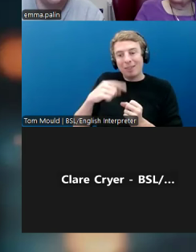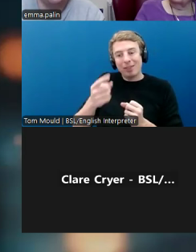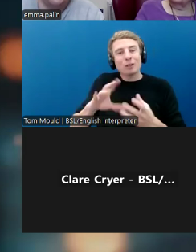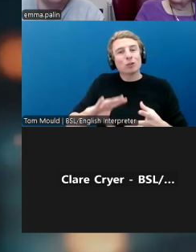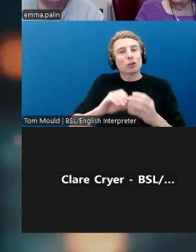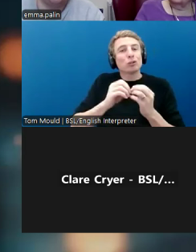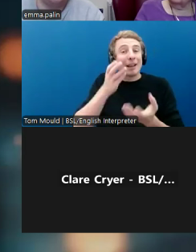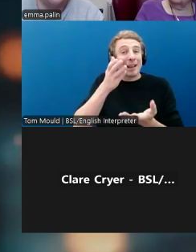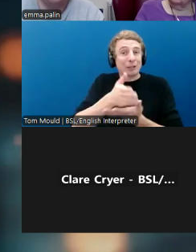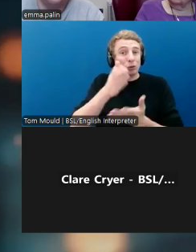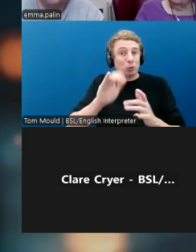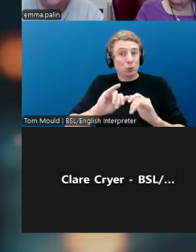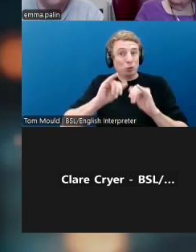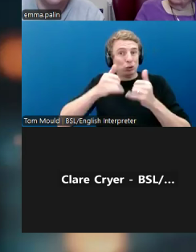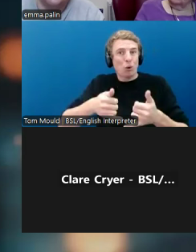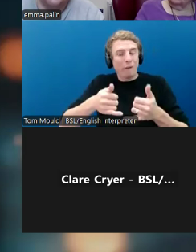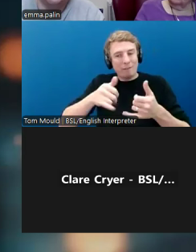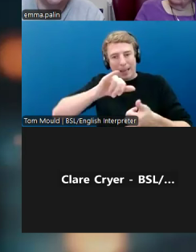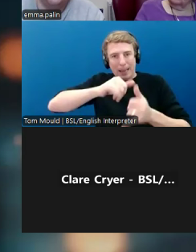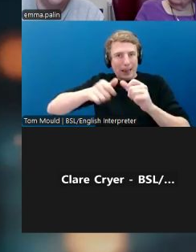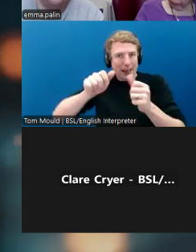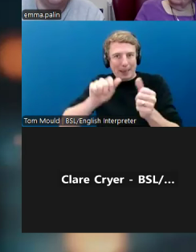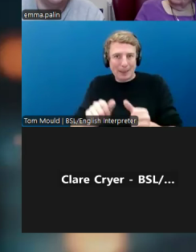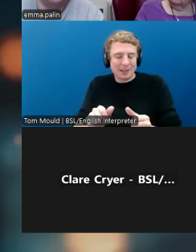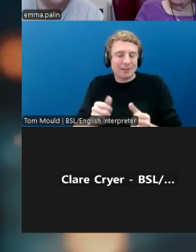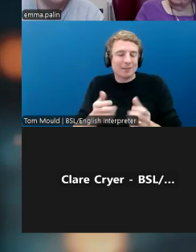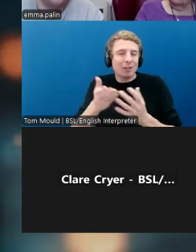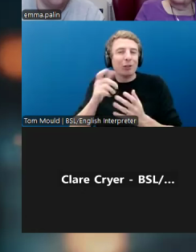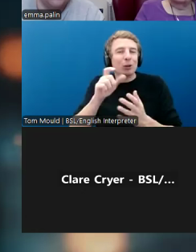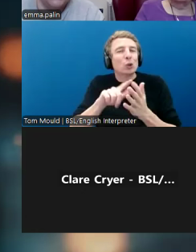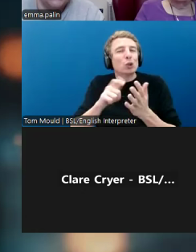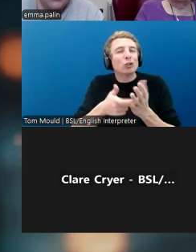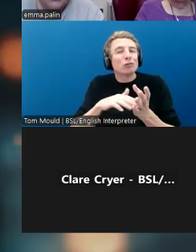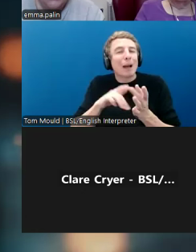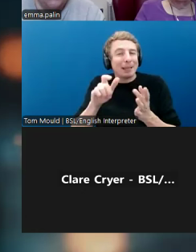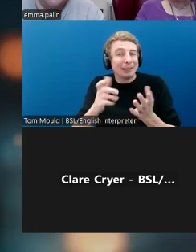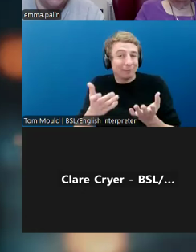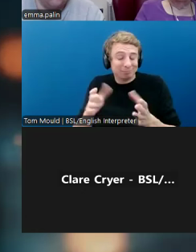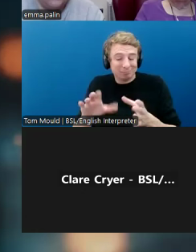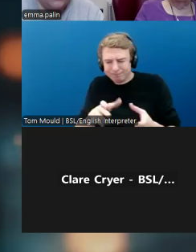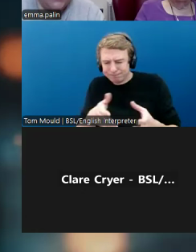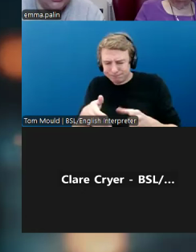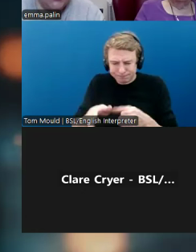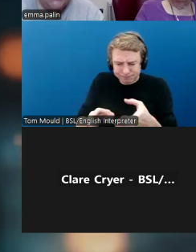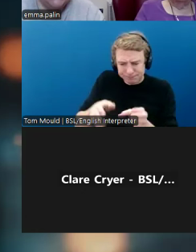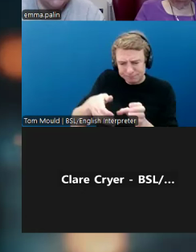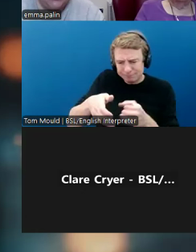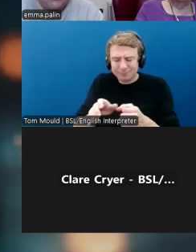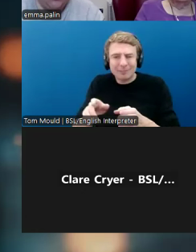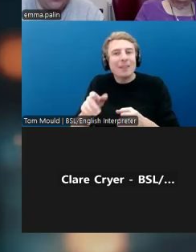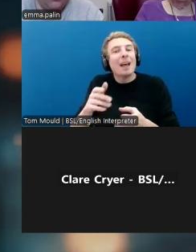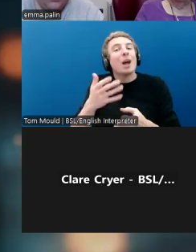ceramics and handed out at the awards night to all of our winners. So in the picture